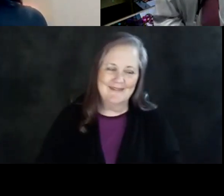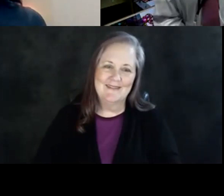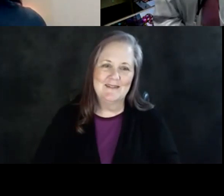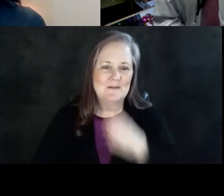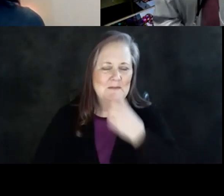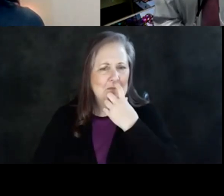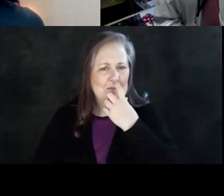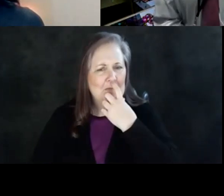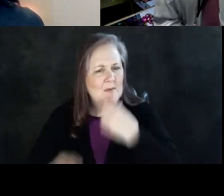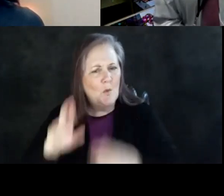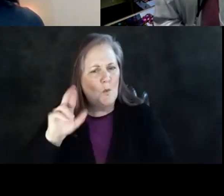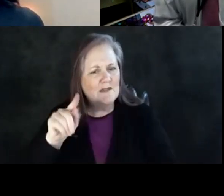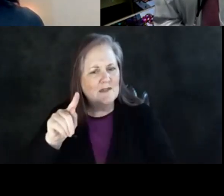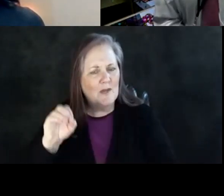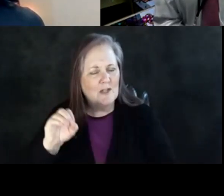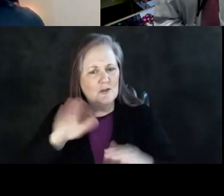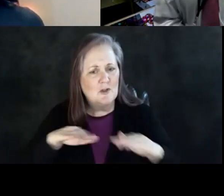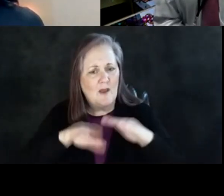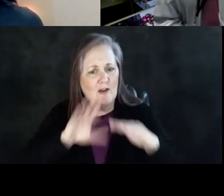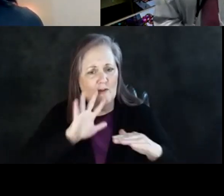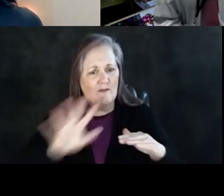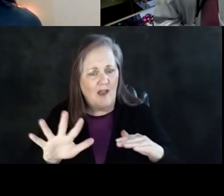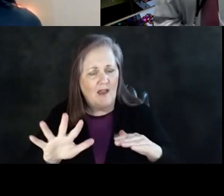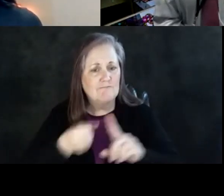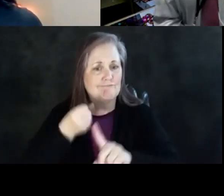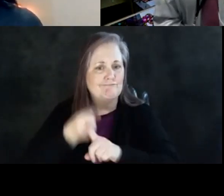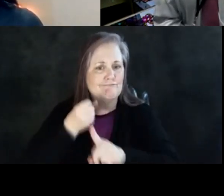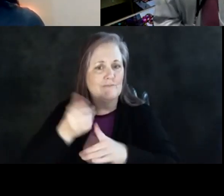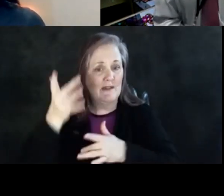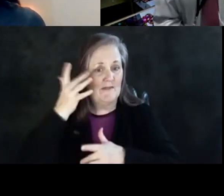Do you know the ratio of children under 5 contracting the virus?